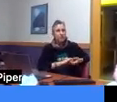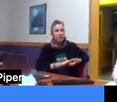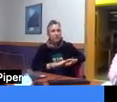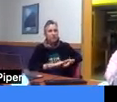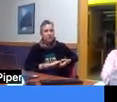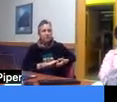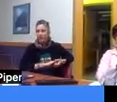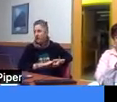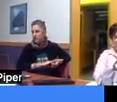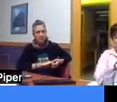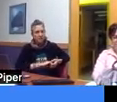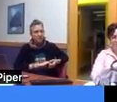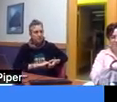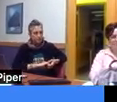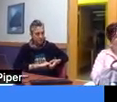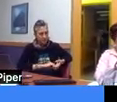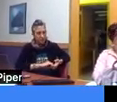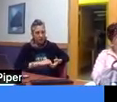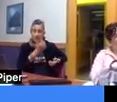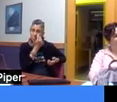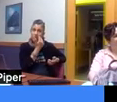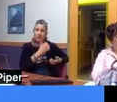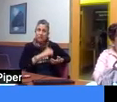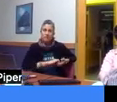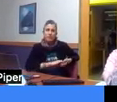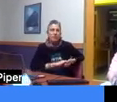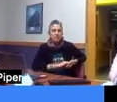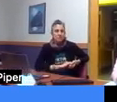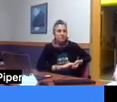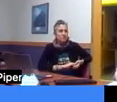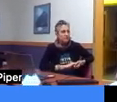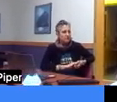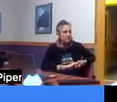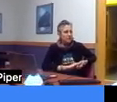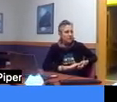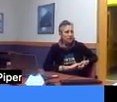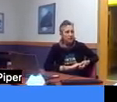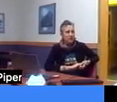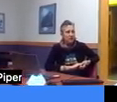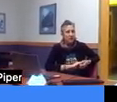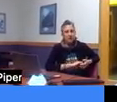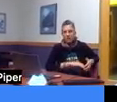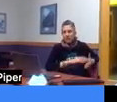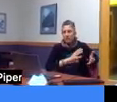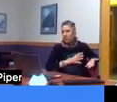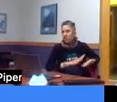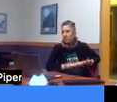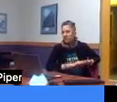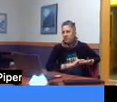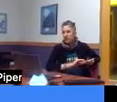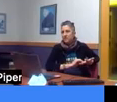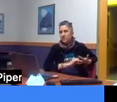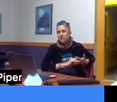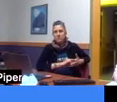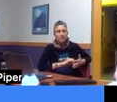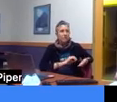in the way that these other activists have. I do have a background in rape crisis work. Also, I have accompanied people